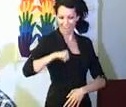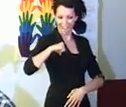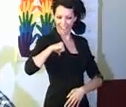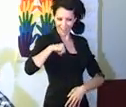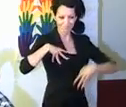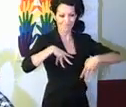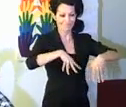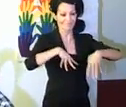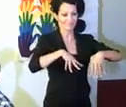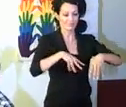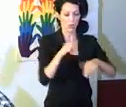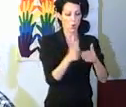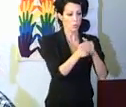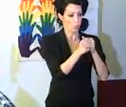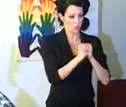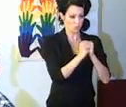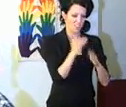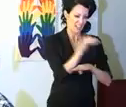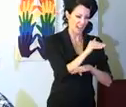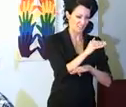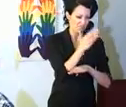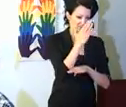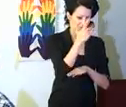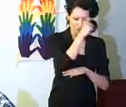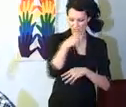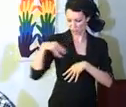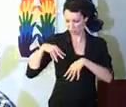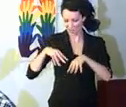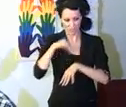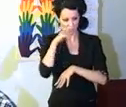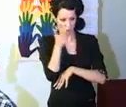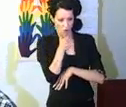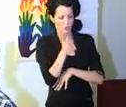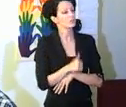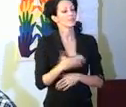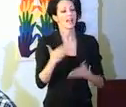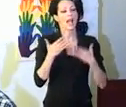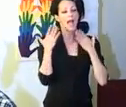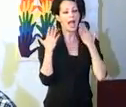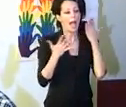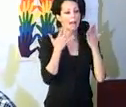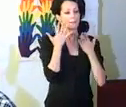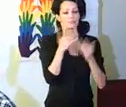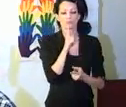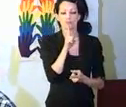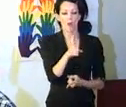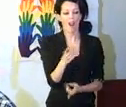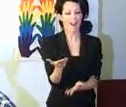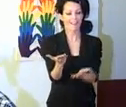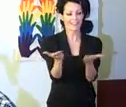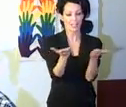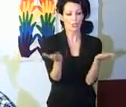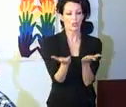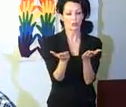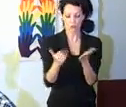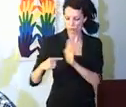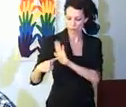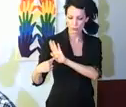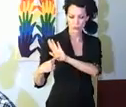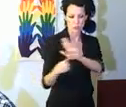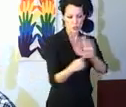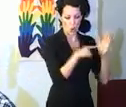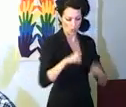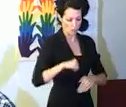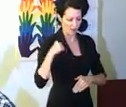worship this evening rather than tomorrow? But we are delighted that you have come out, you have expressed your pride, and you've come to experience